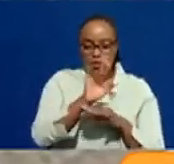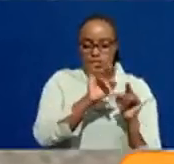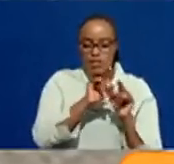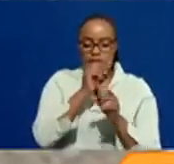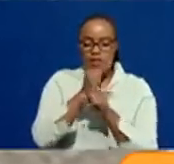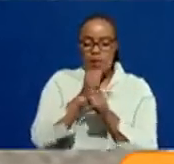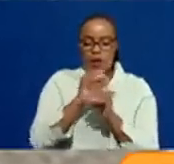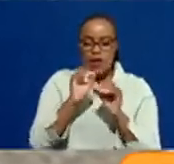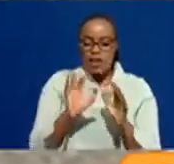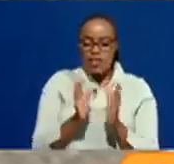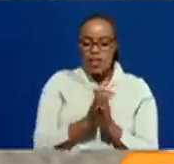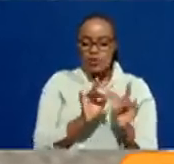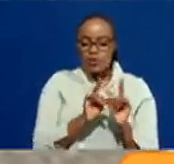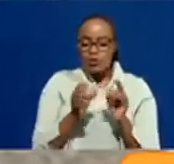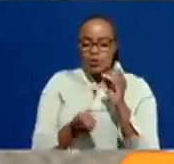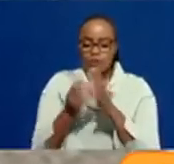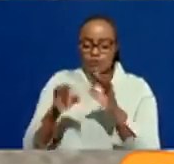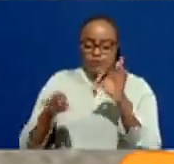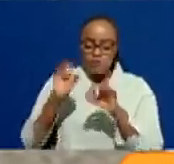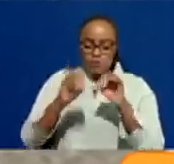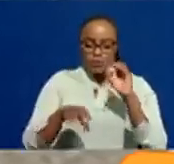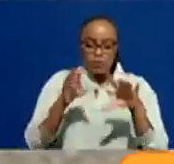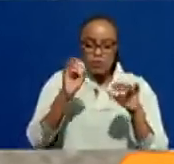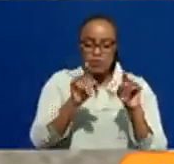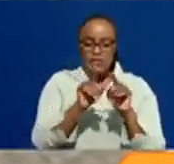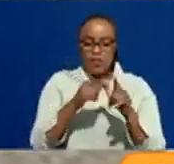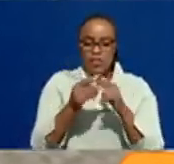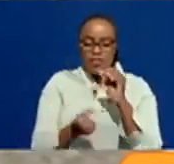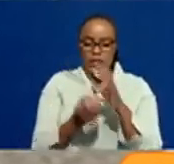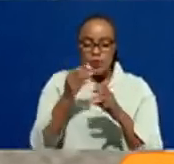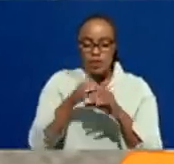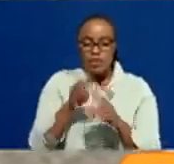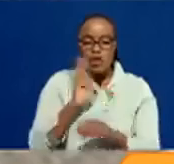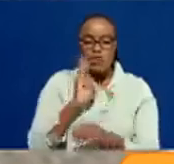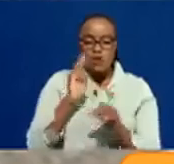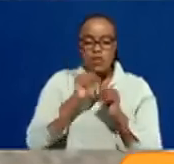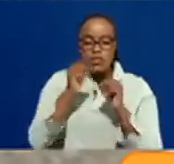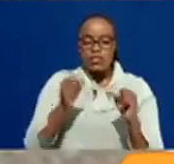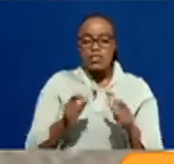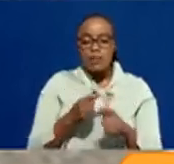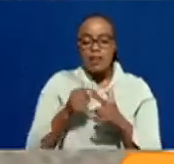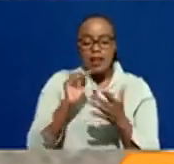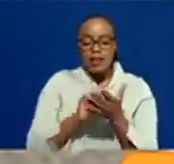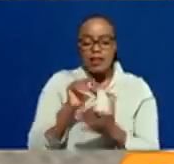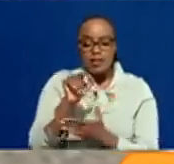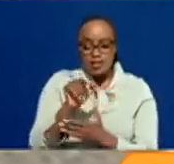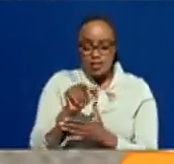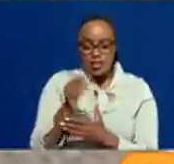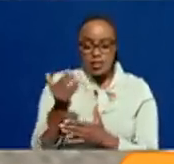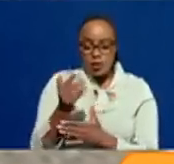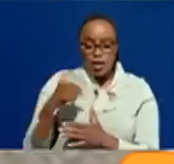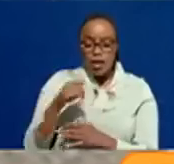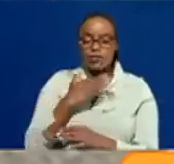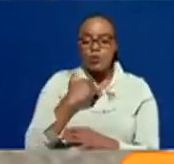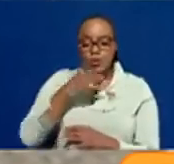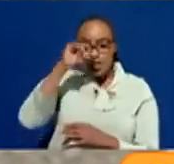of work. And you're basically going to be throwing fertilizer into the soil, and most of it is going to go into the water systems. So again, this is where we